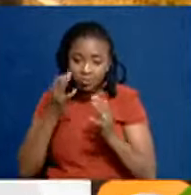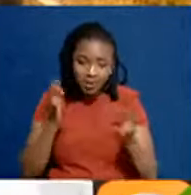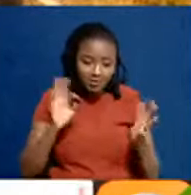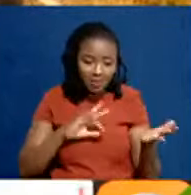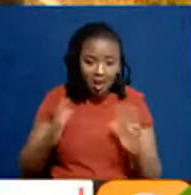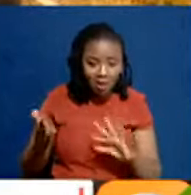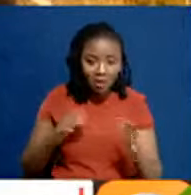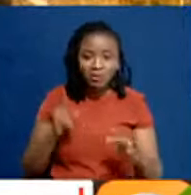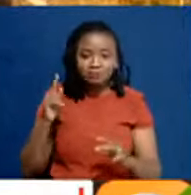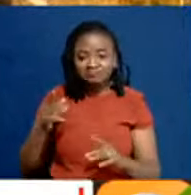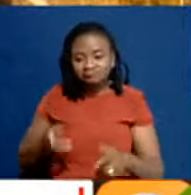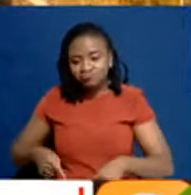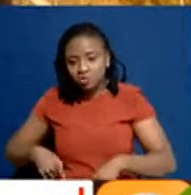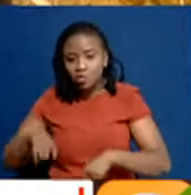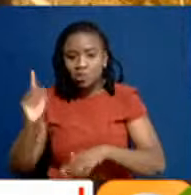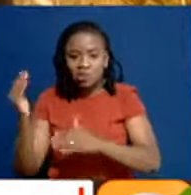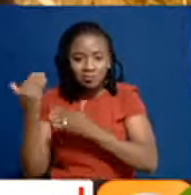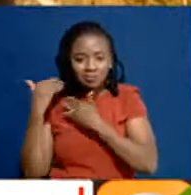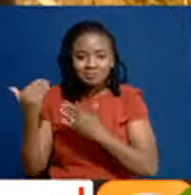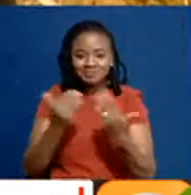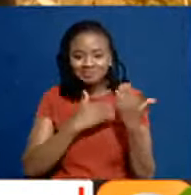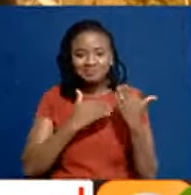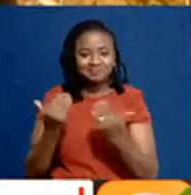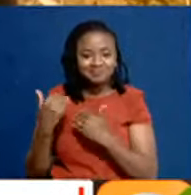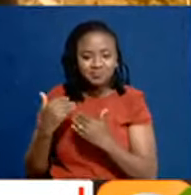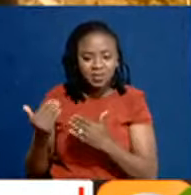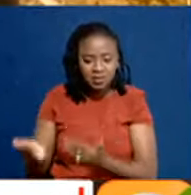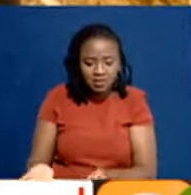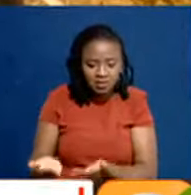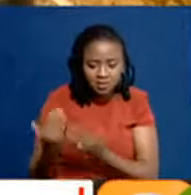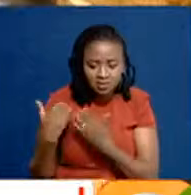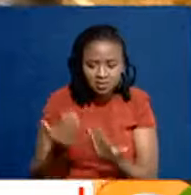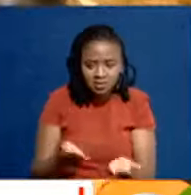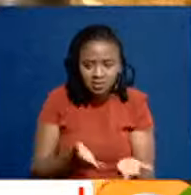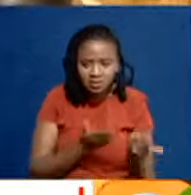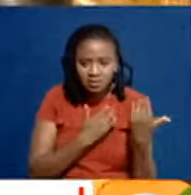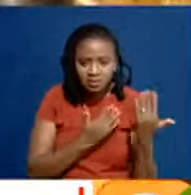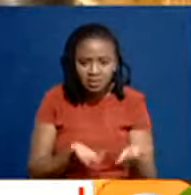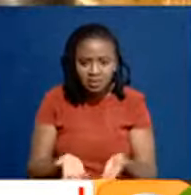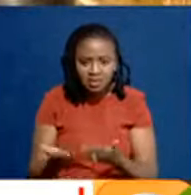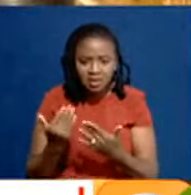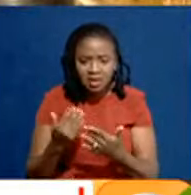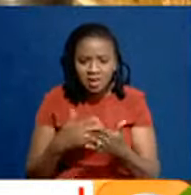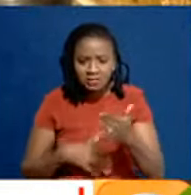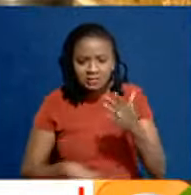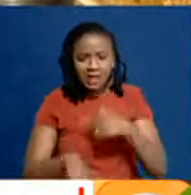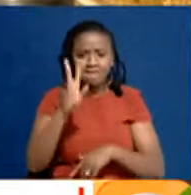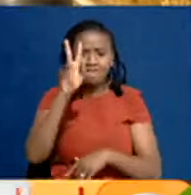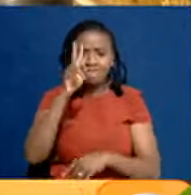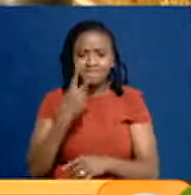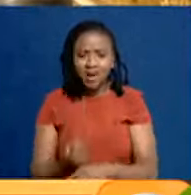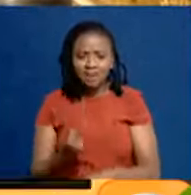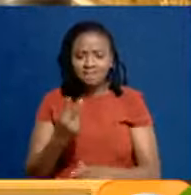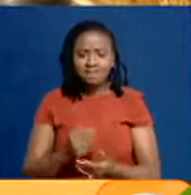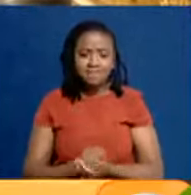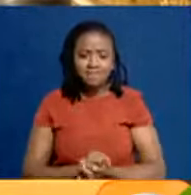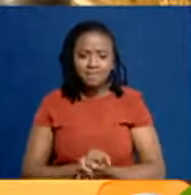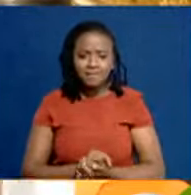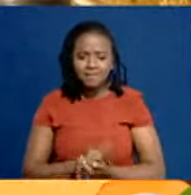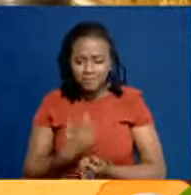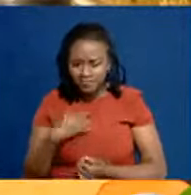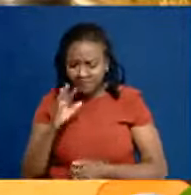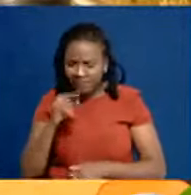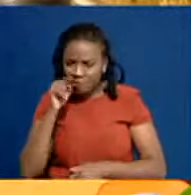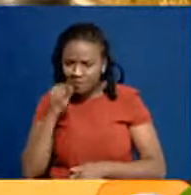na kaenda kwa mbabu, akiendelea na kuoga, akaanguka ndani ya mbabu.